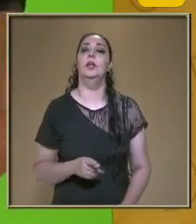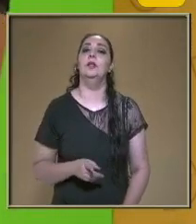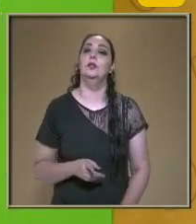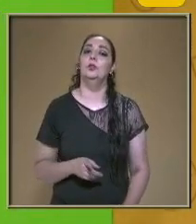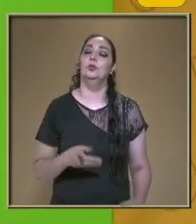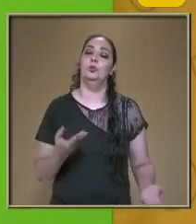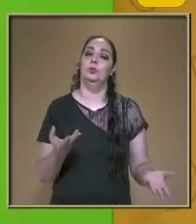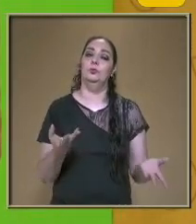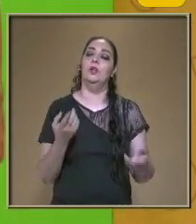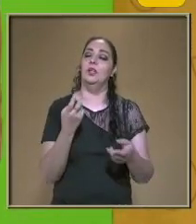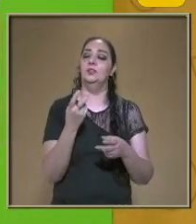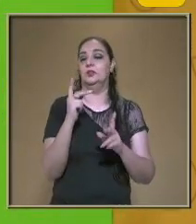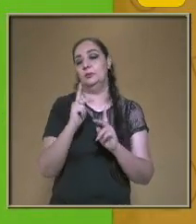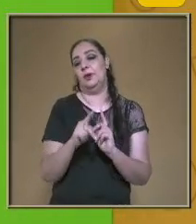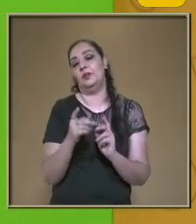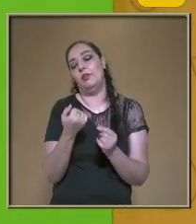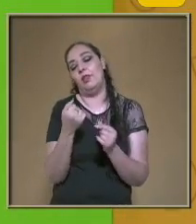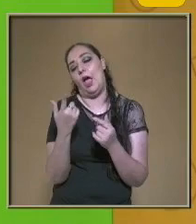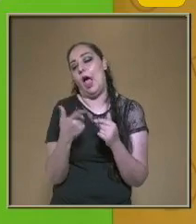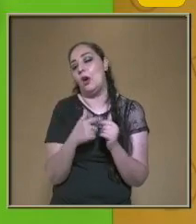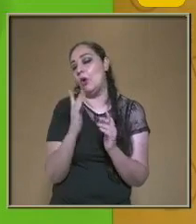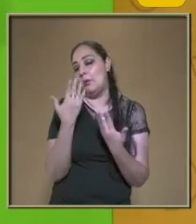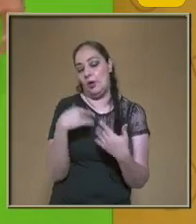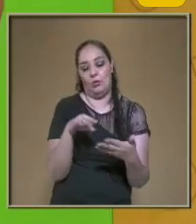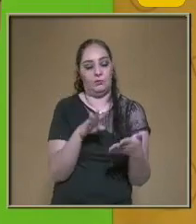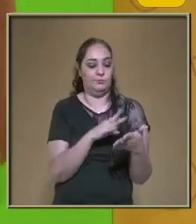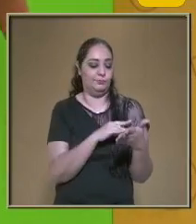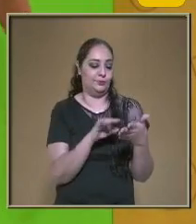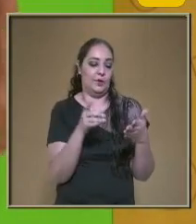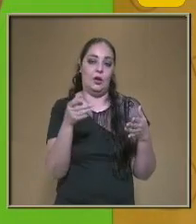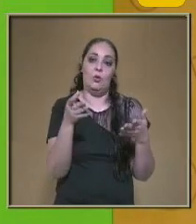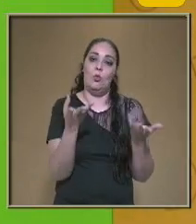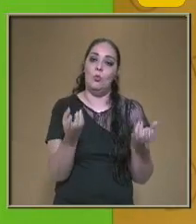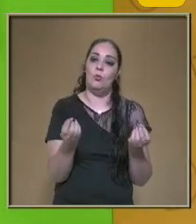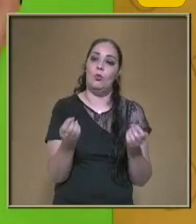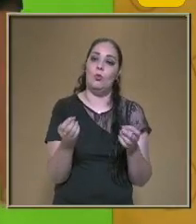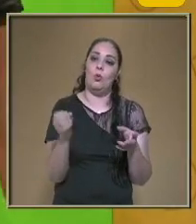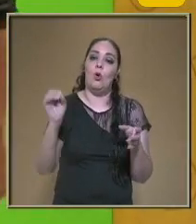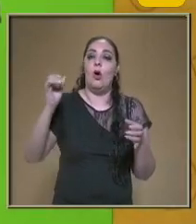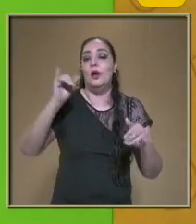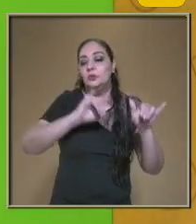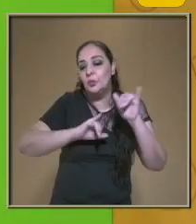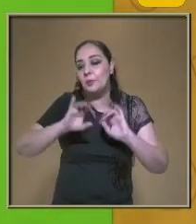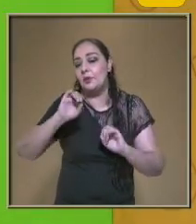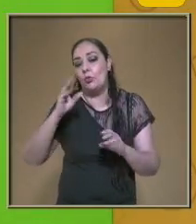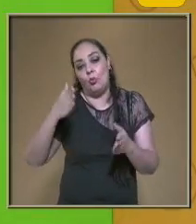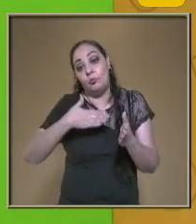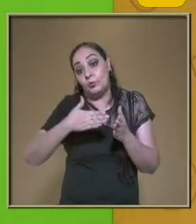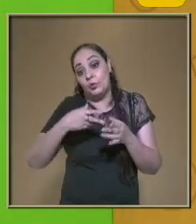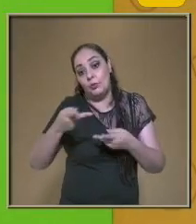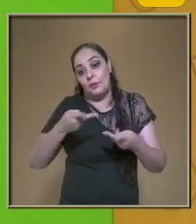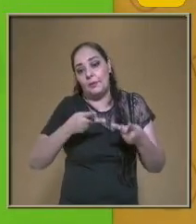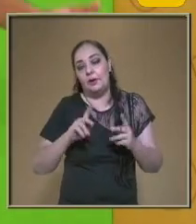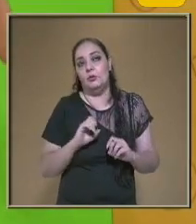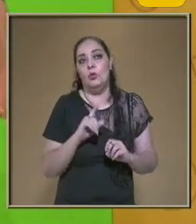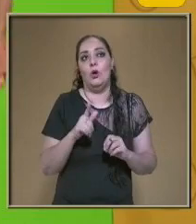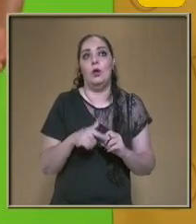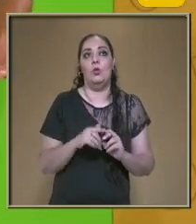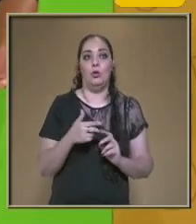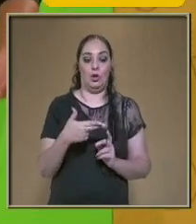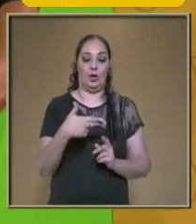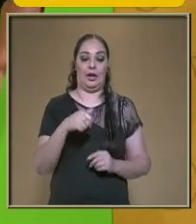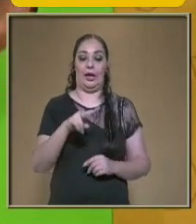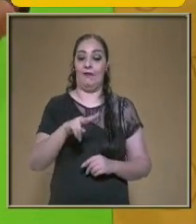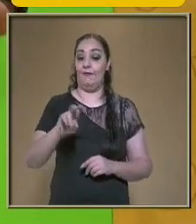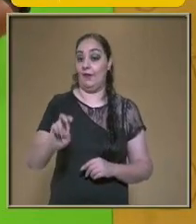probably this is part of an instruction about an experiment. At the time that you observe have to, you have no option